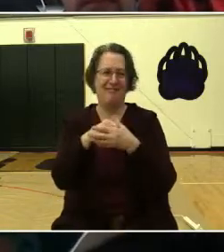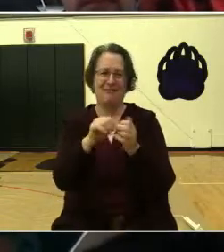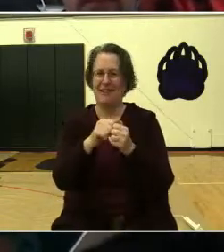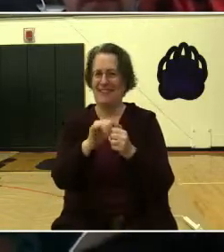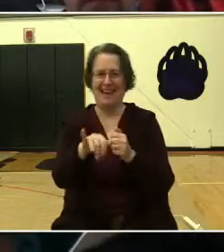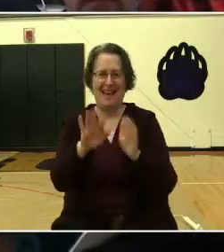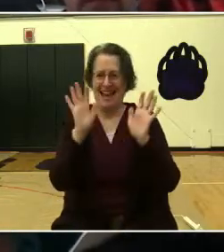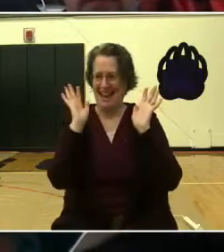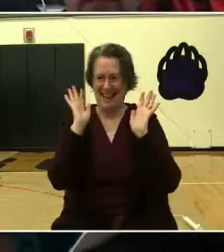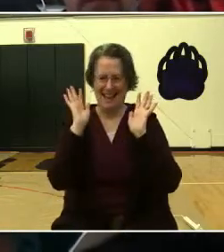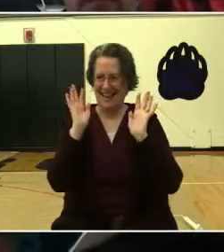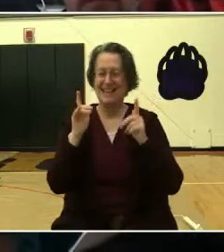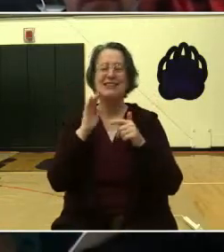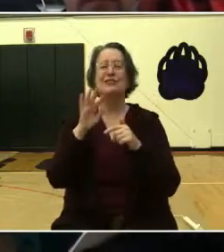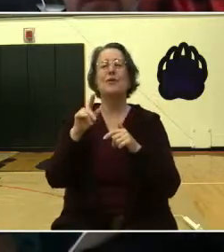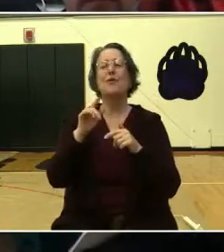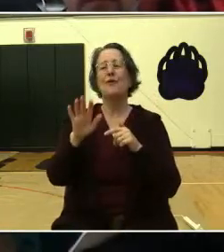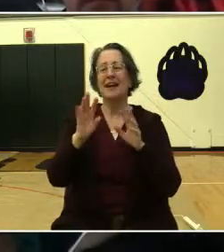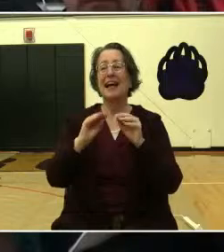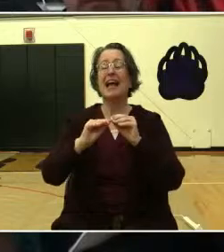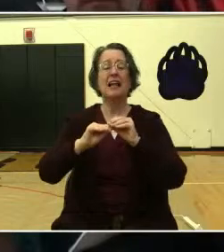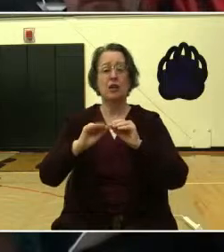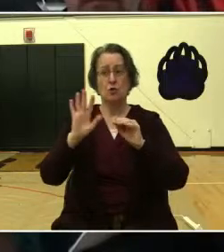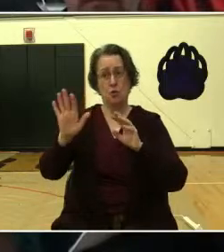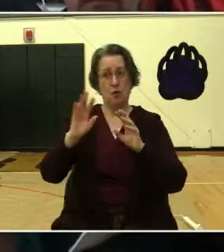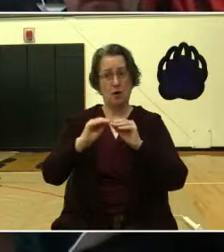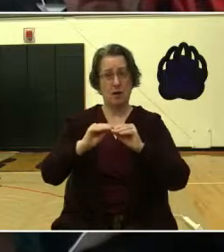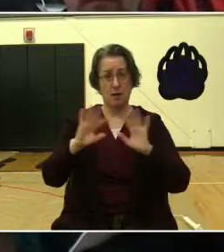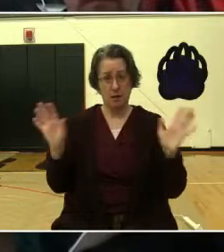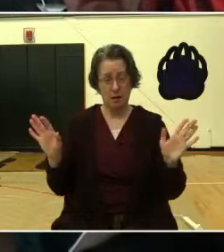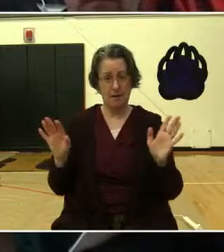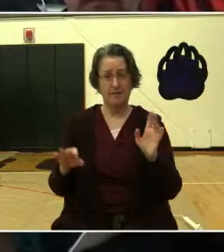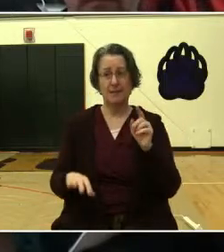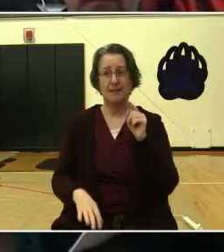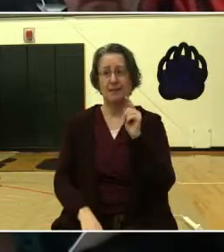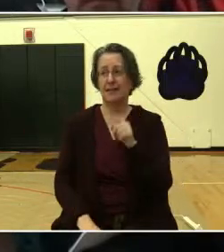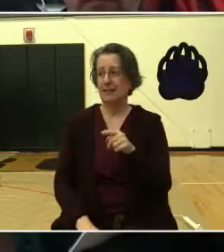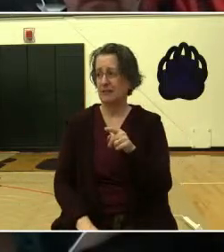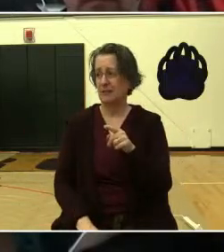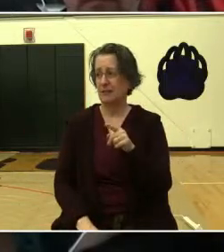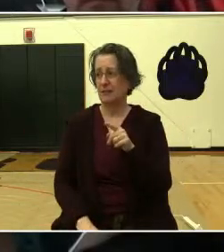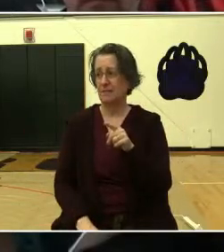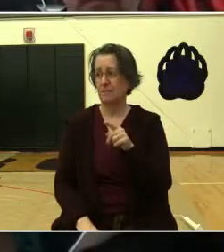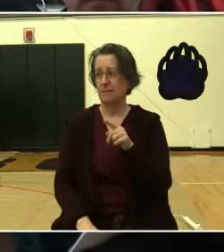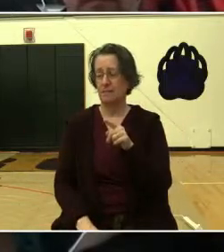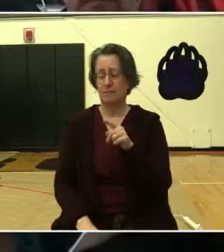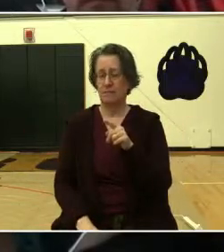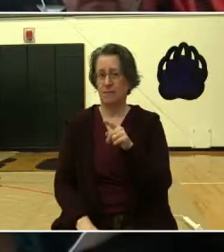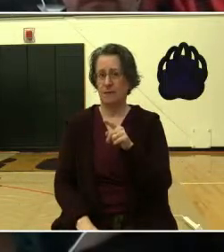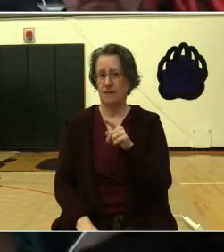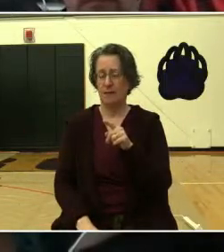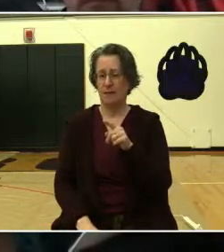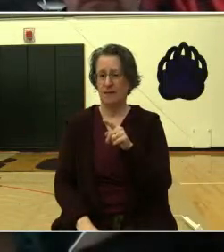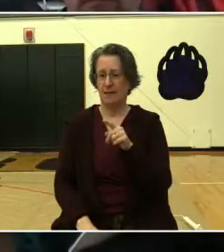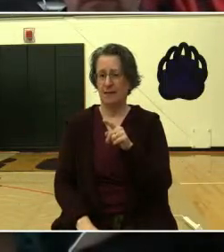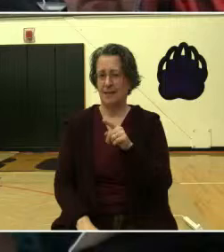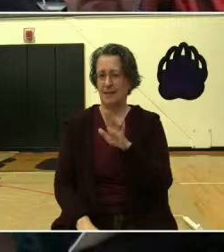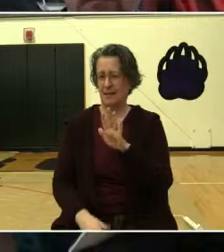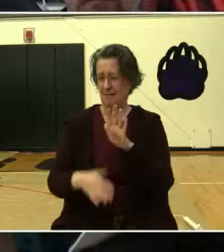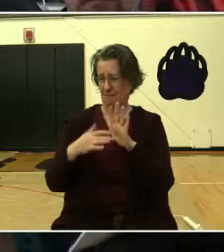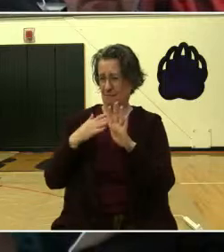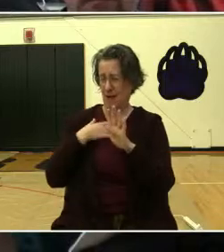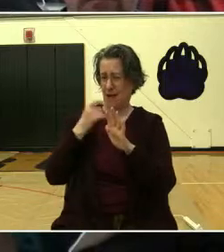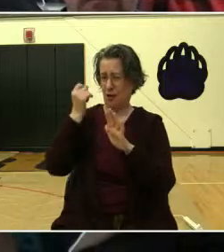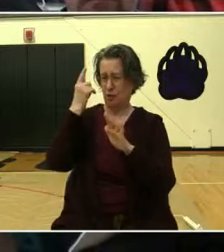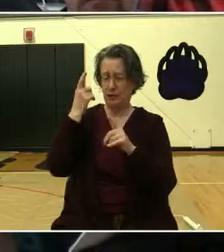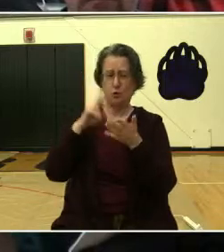the the clarification is if I understand correctly that uh none of the M money for the from the revolving Loan